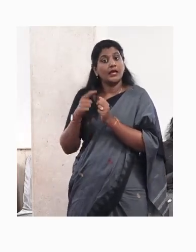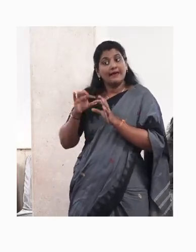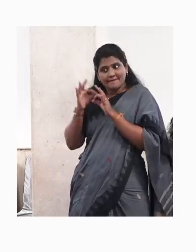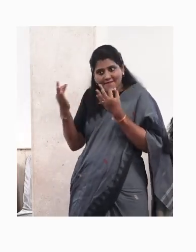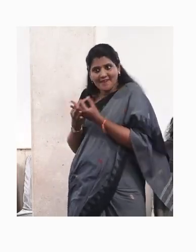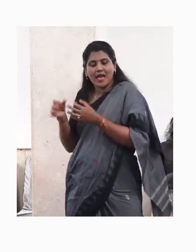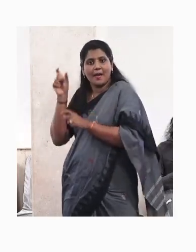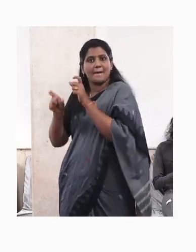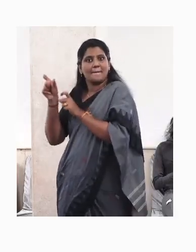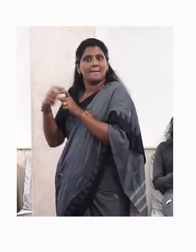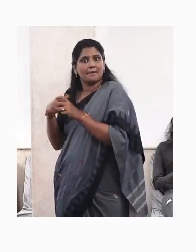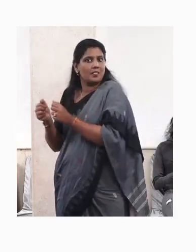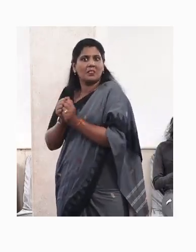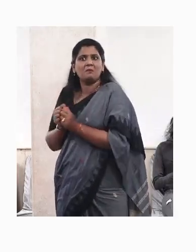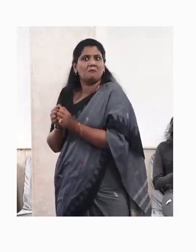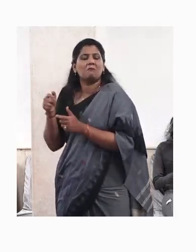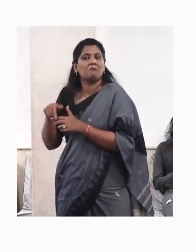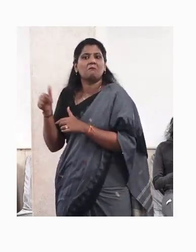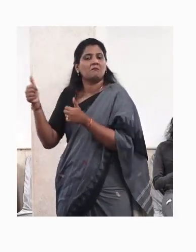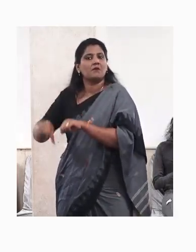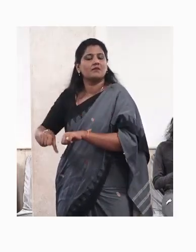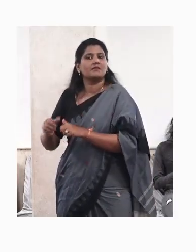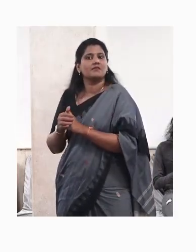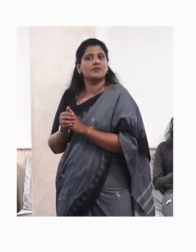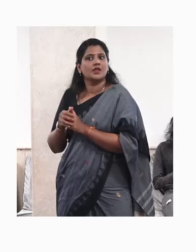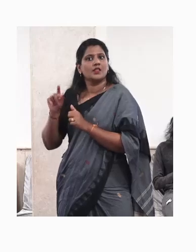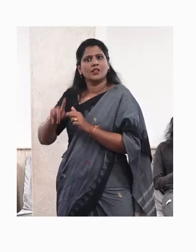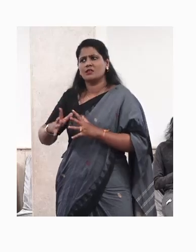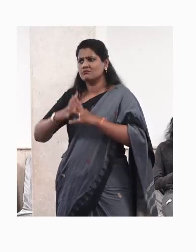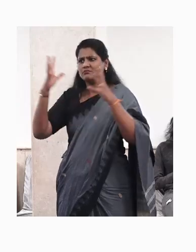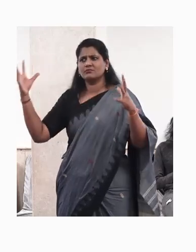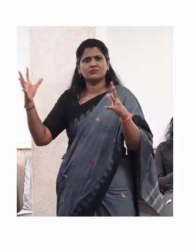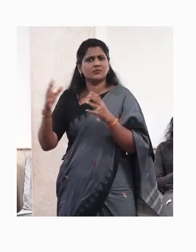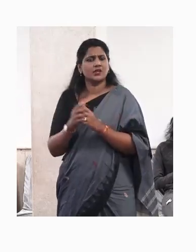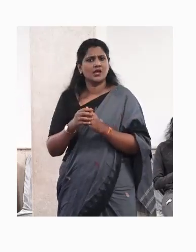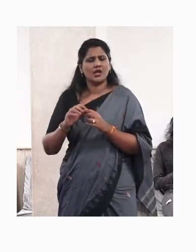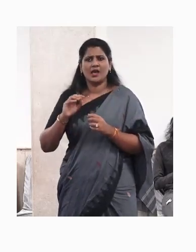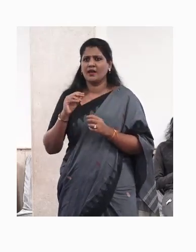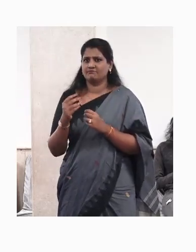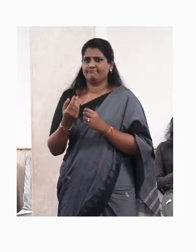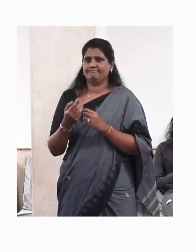family, leave alone other stakeholders or in larger platforms. So very often,